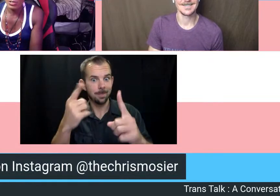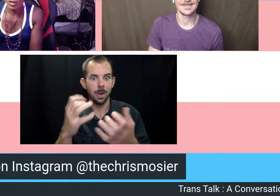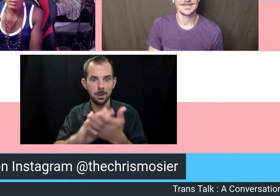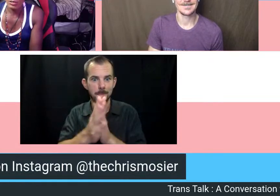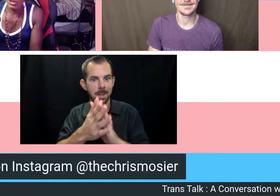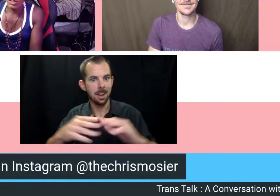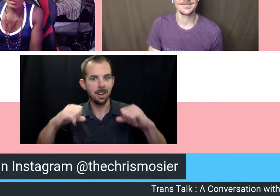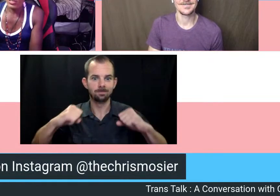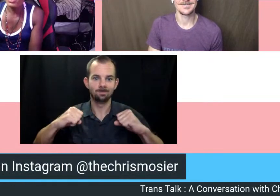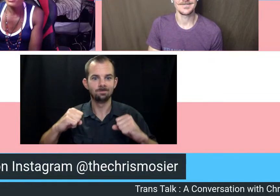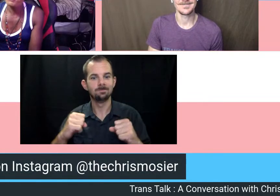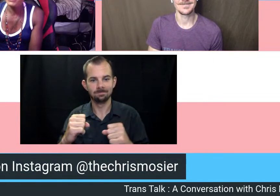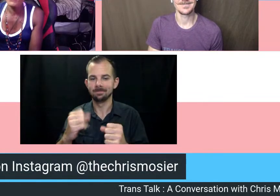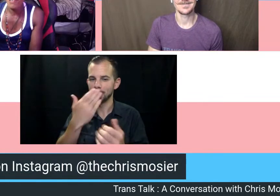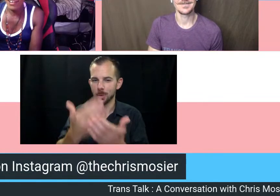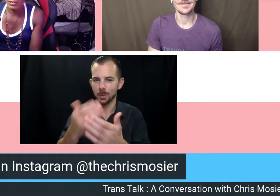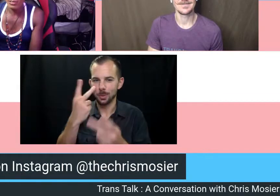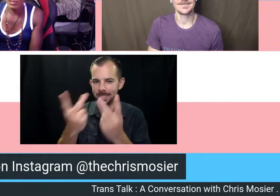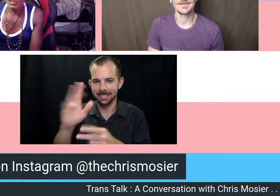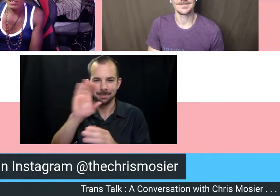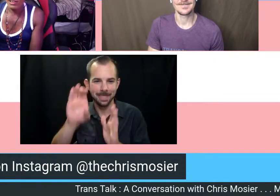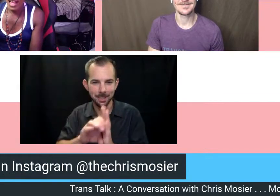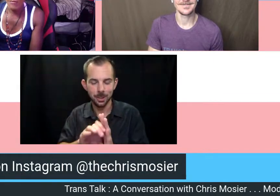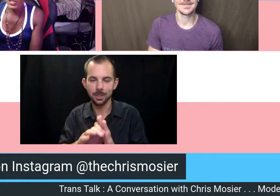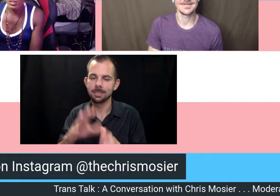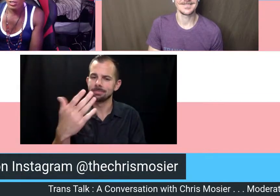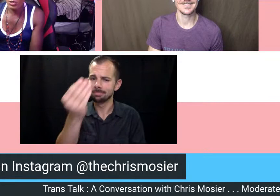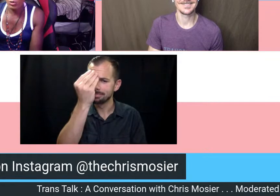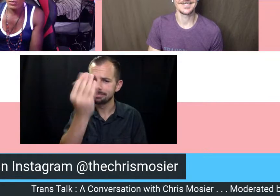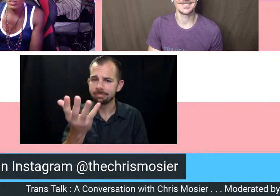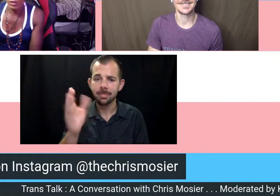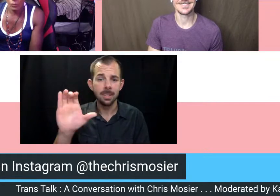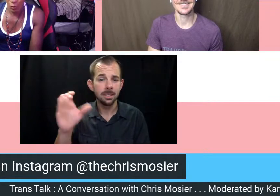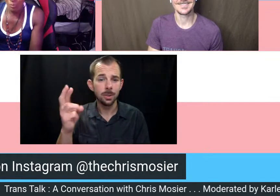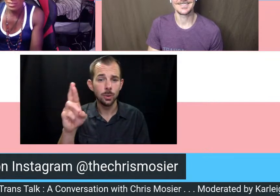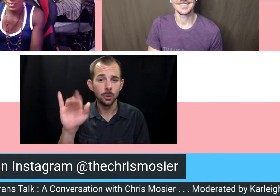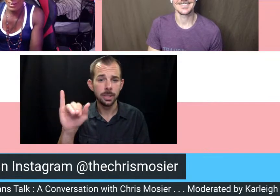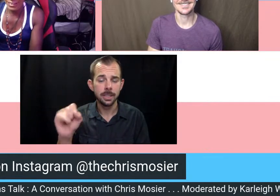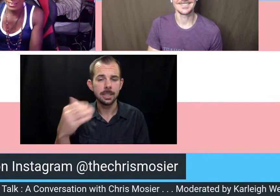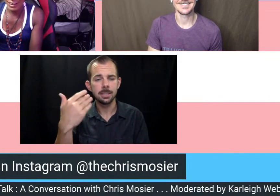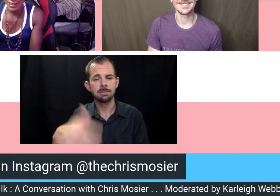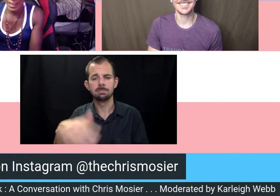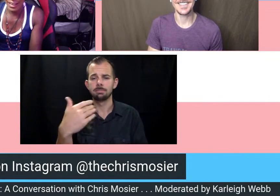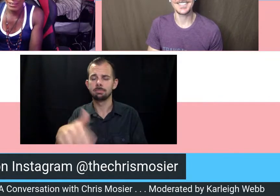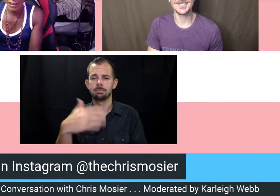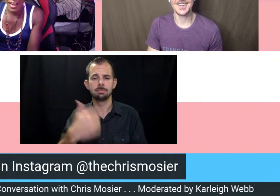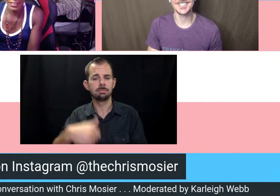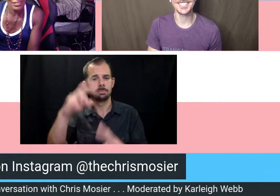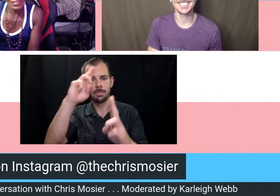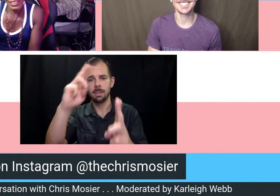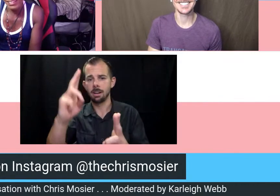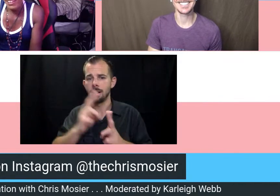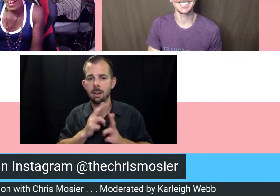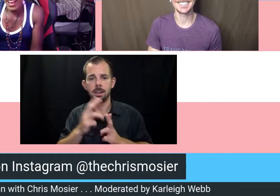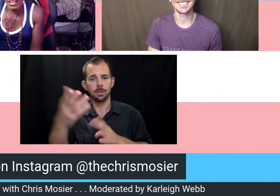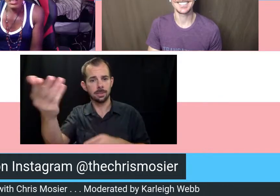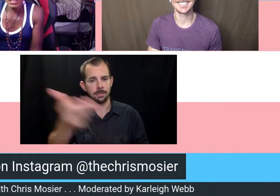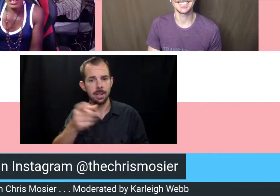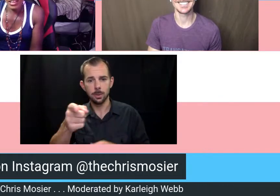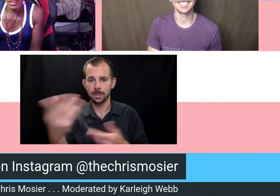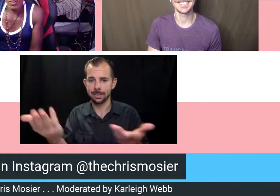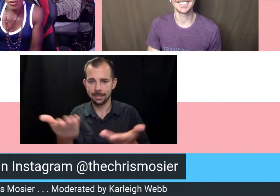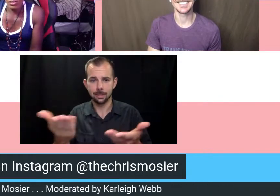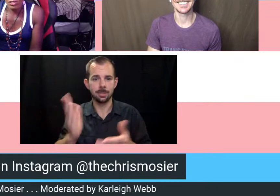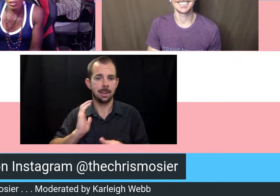to end on. Chris, it has been an honor having you in our forum tonight. And Thanks so much. I